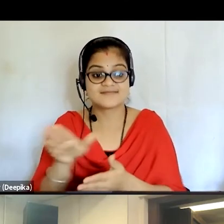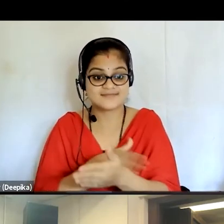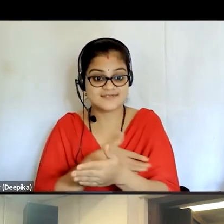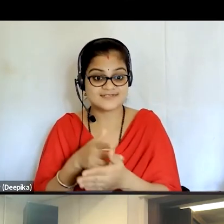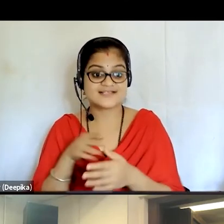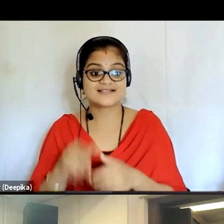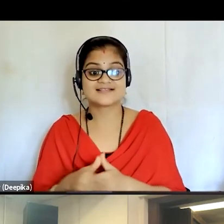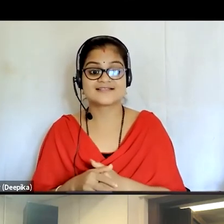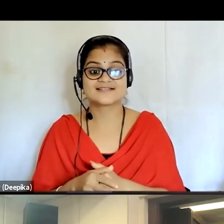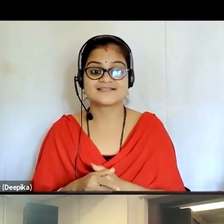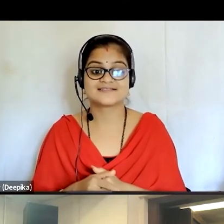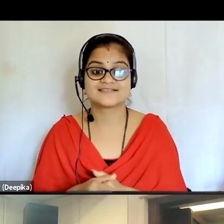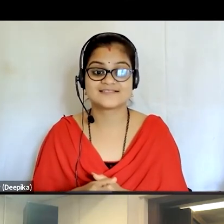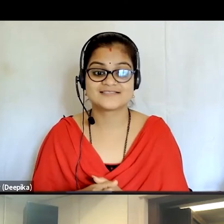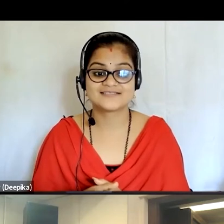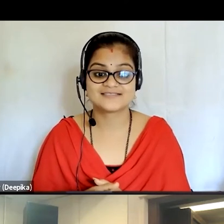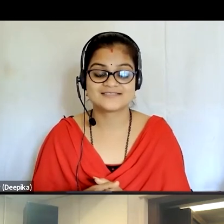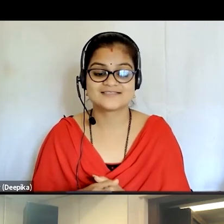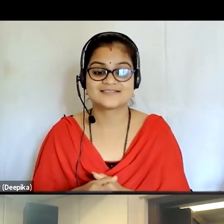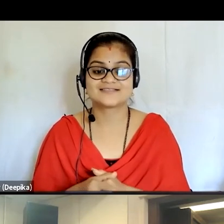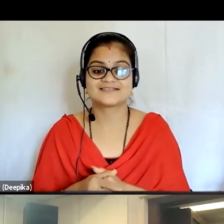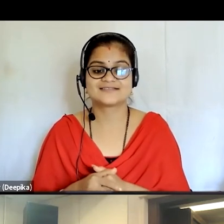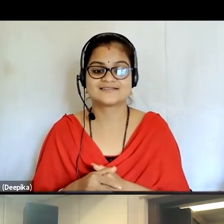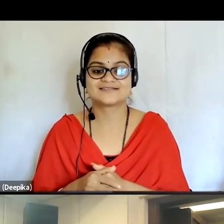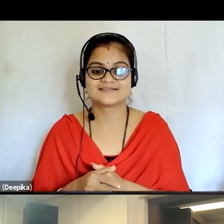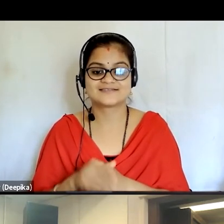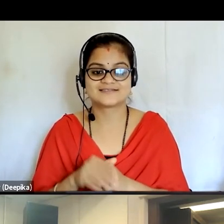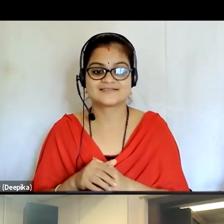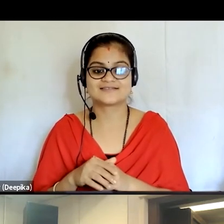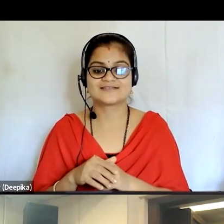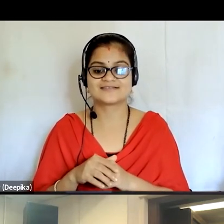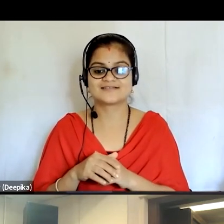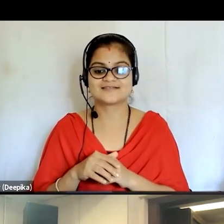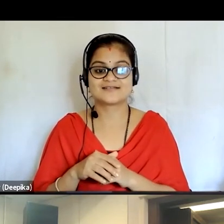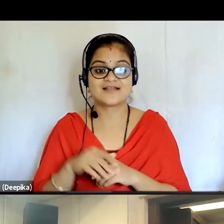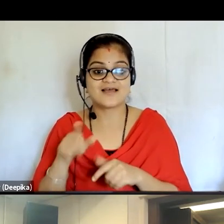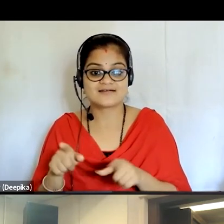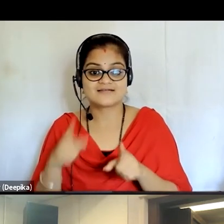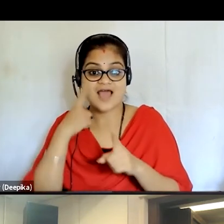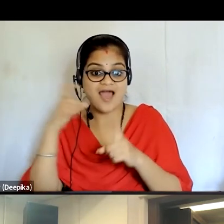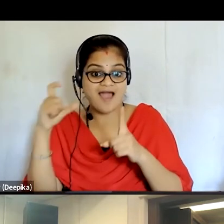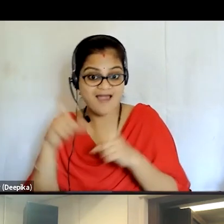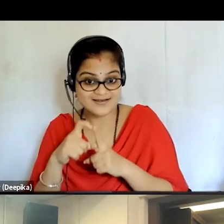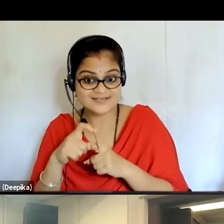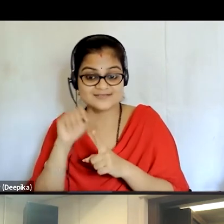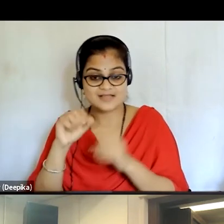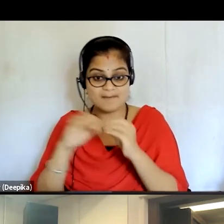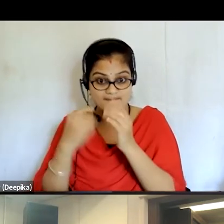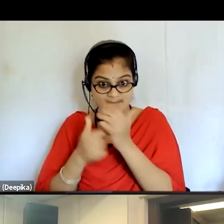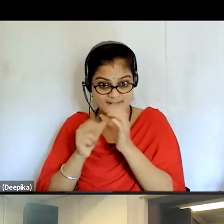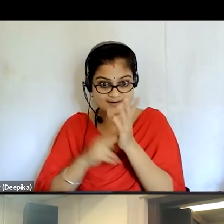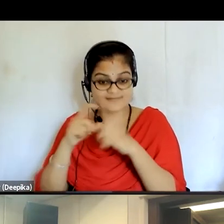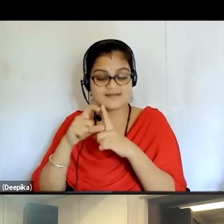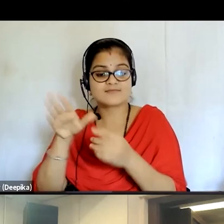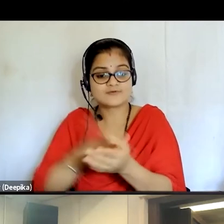must transcend beyond being, you know, merely an identity for your brand, but also be an